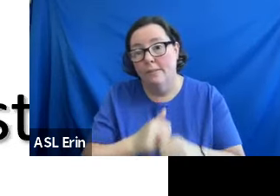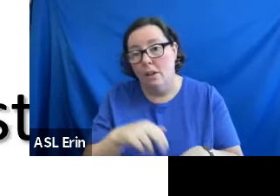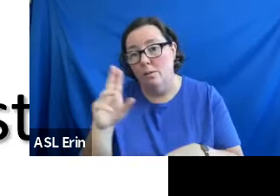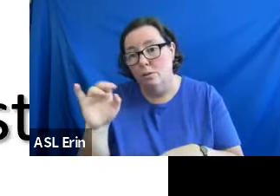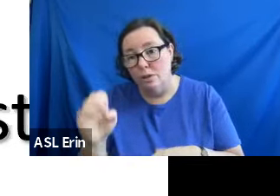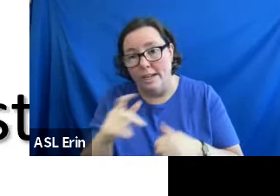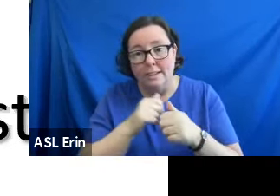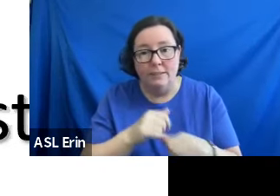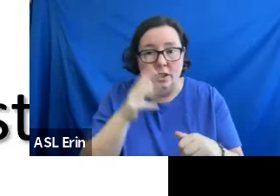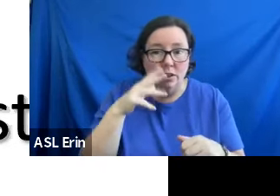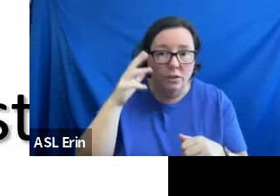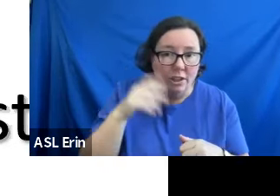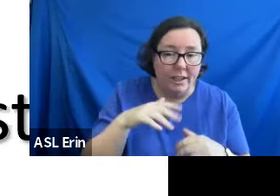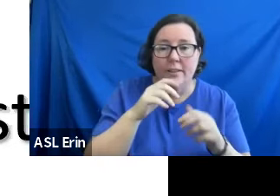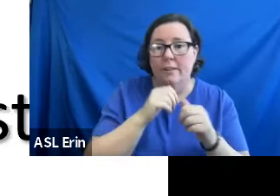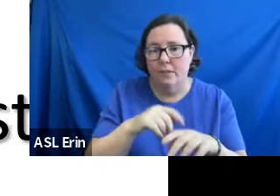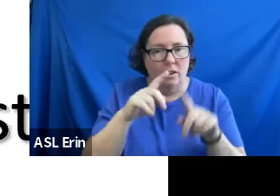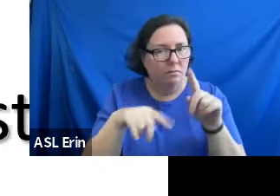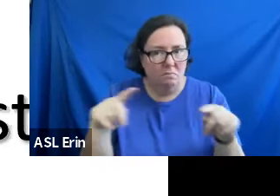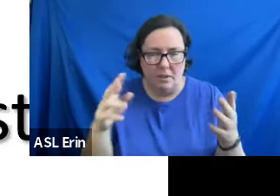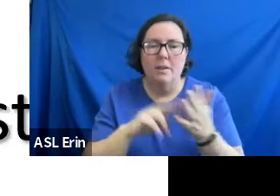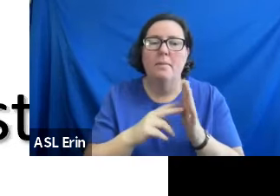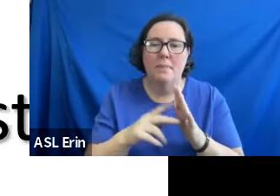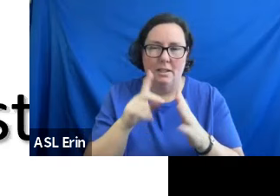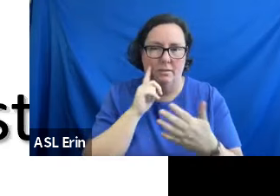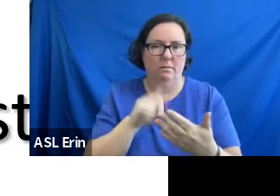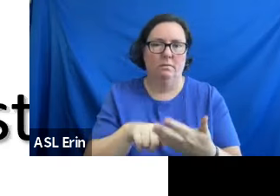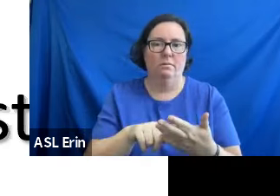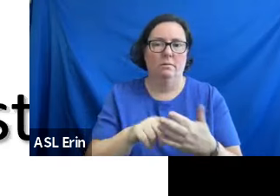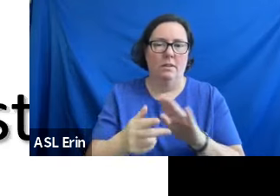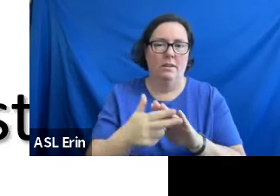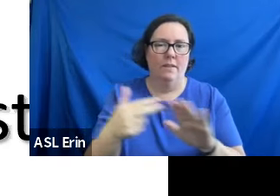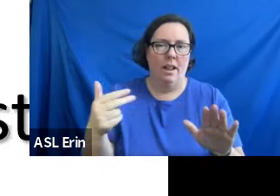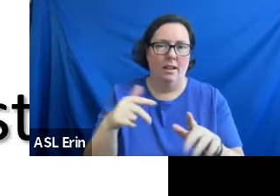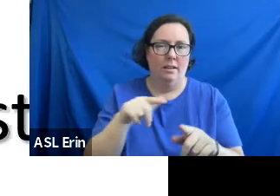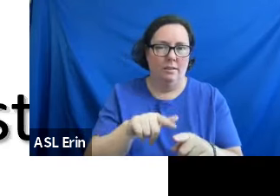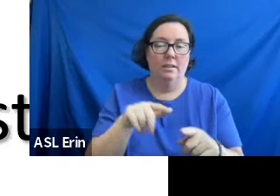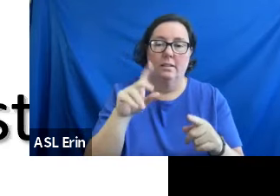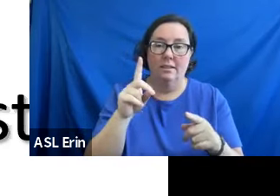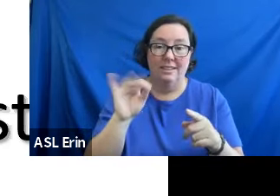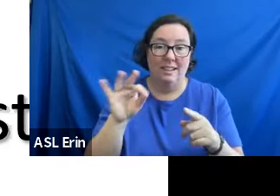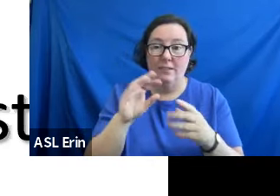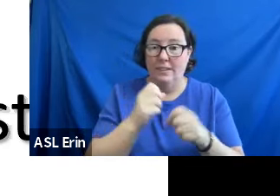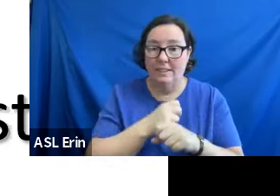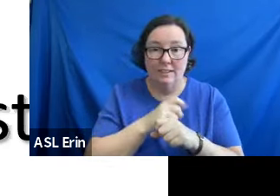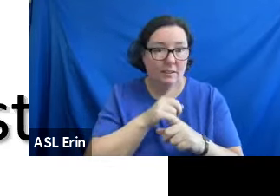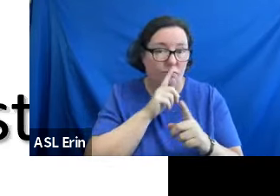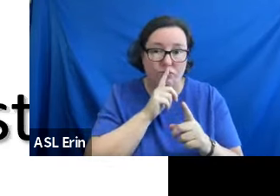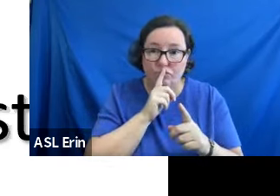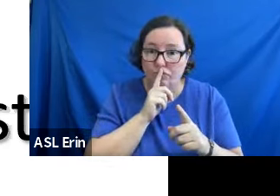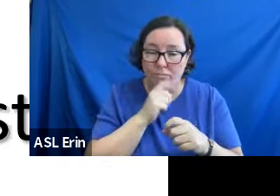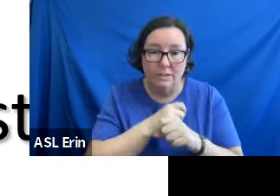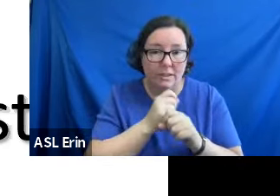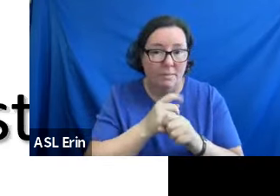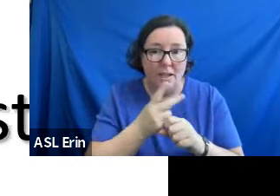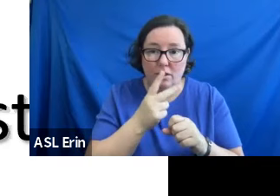agreed upon amount as specified by the total score. Diff statistics do not make the